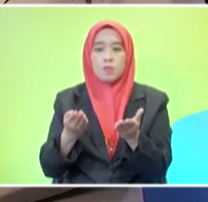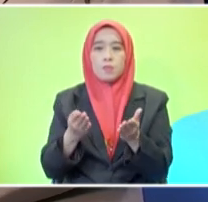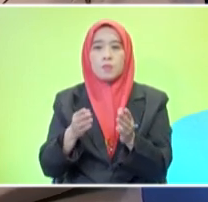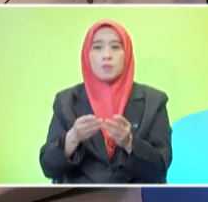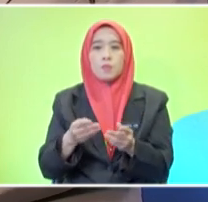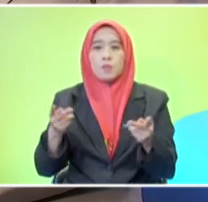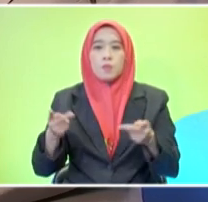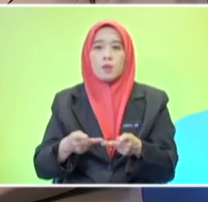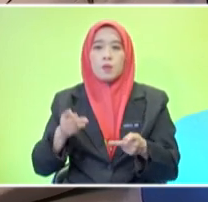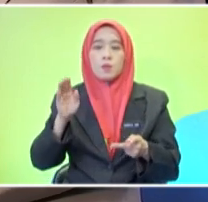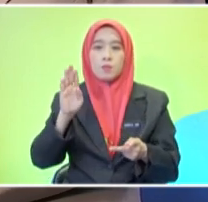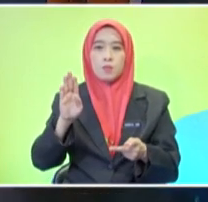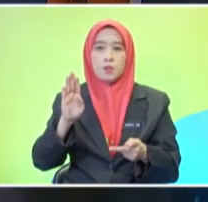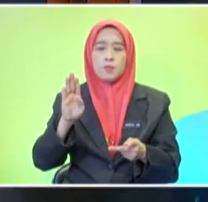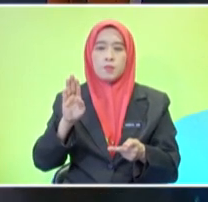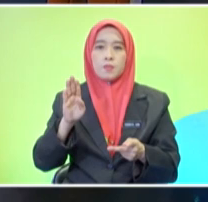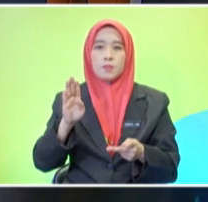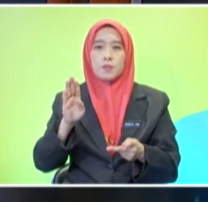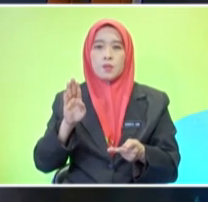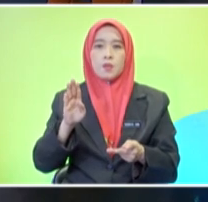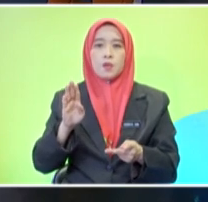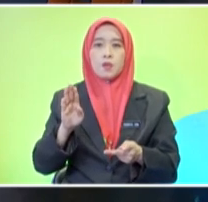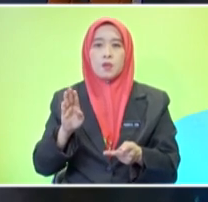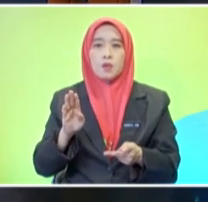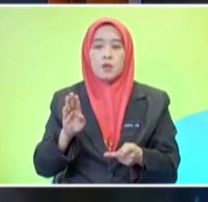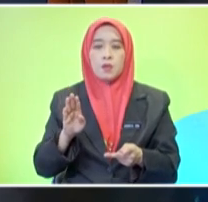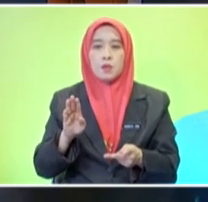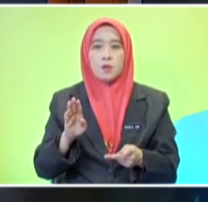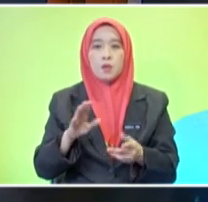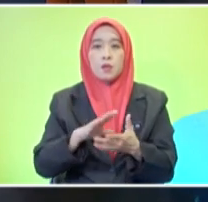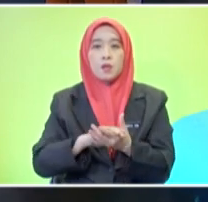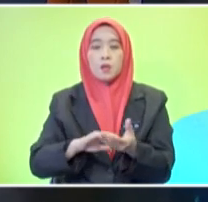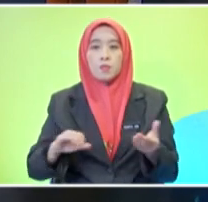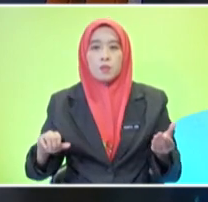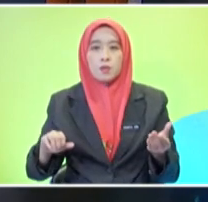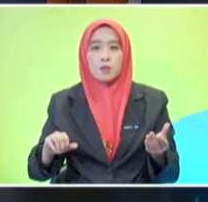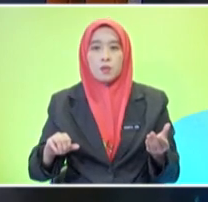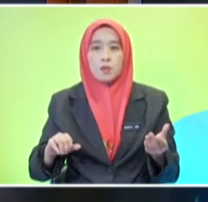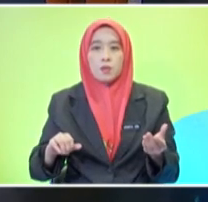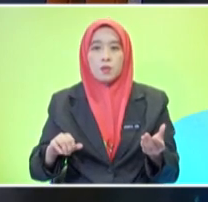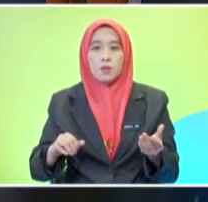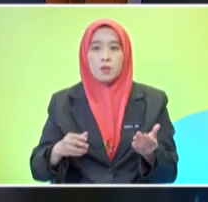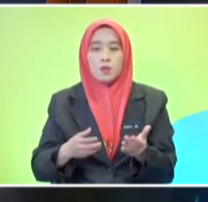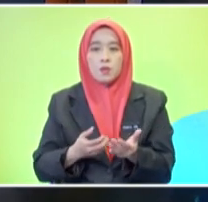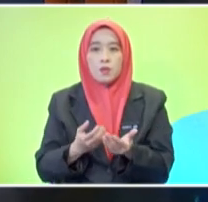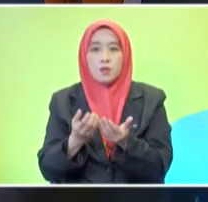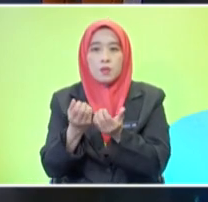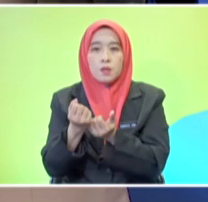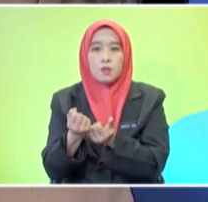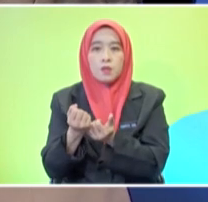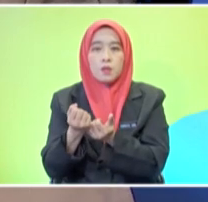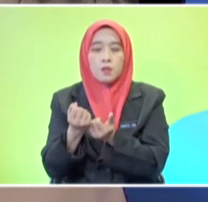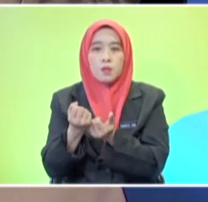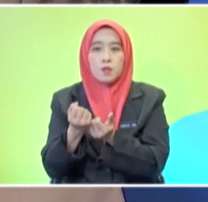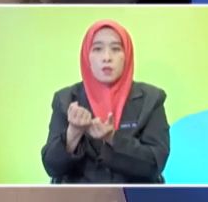faster. Oh, I see. The survival instinct. Oh, it's survival instinct as well as encouragement. Yes. There are more seeds, so they go